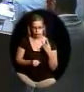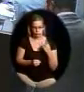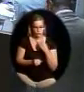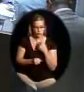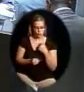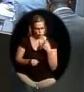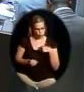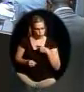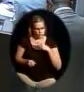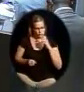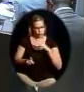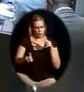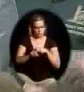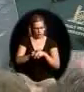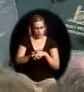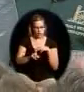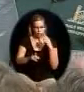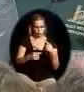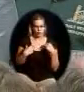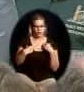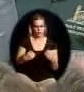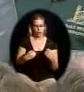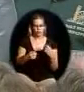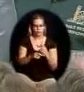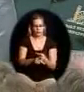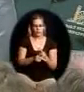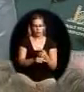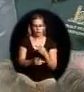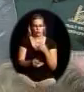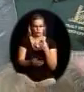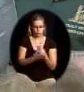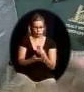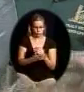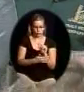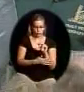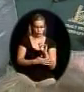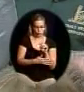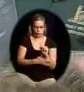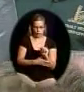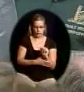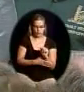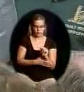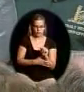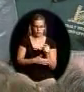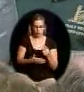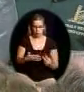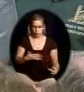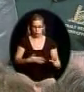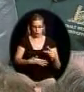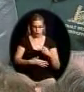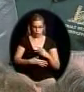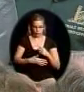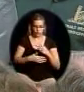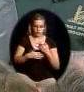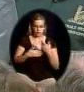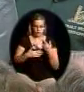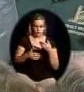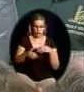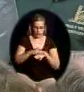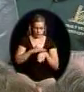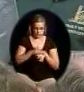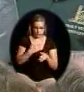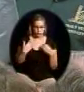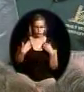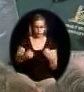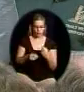be applying for some of these Reach Out healthcare grants. And the priorities for that grant are access to healthcare issues,